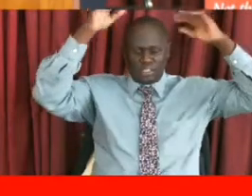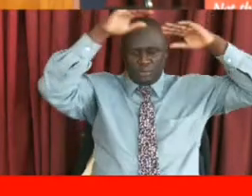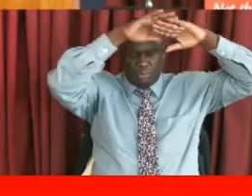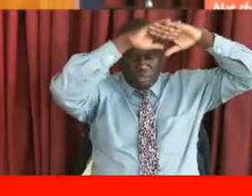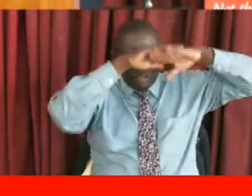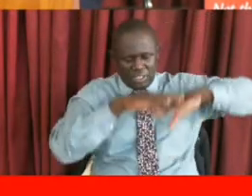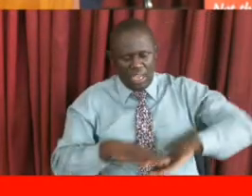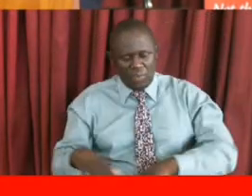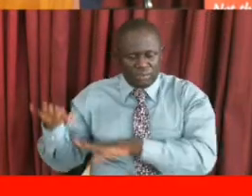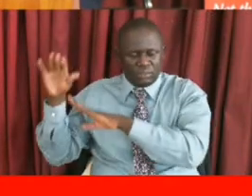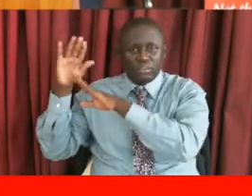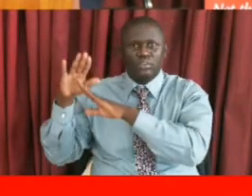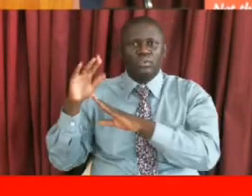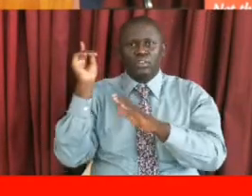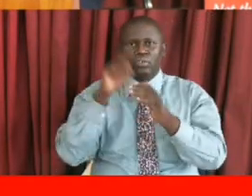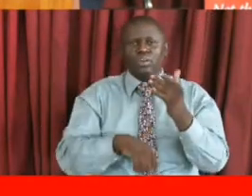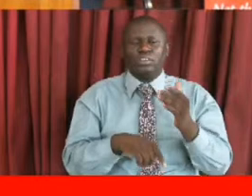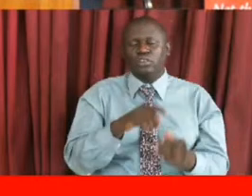to